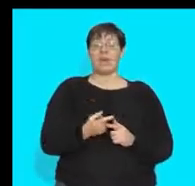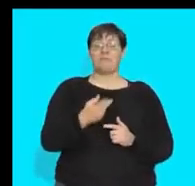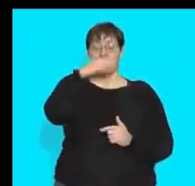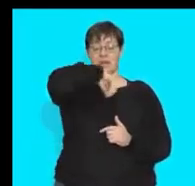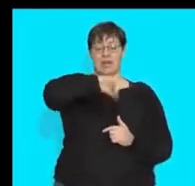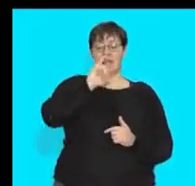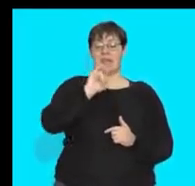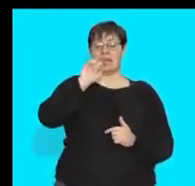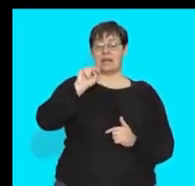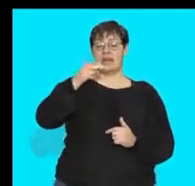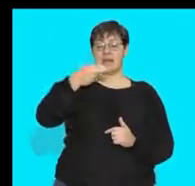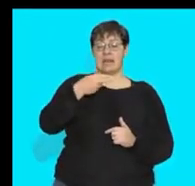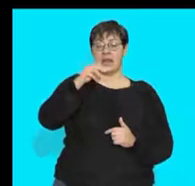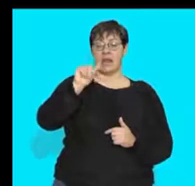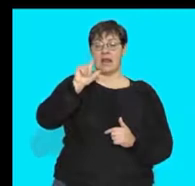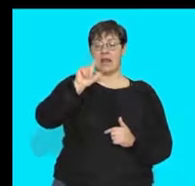inhalation.